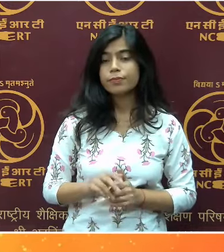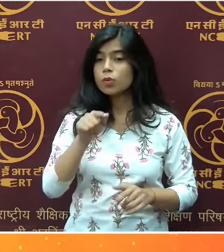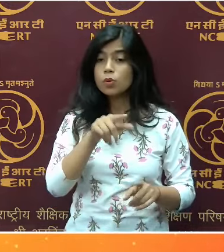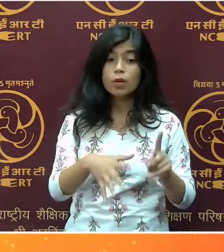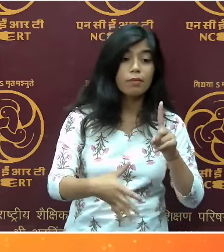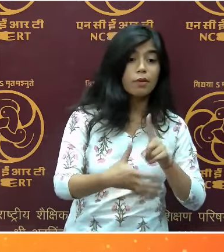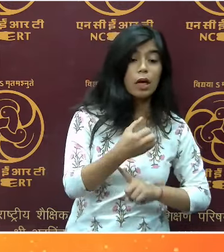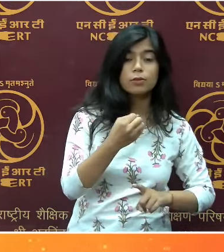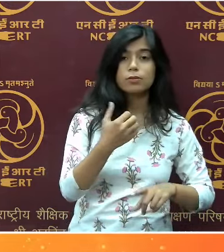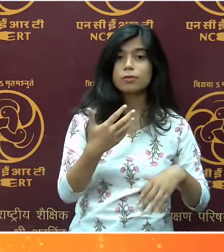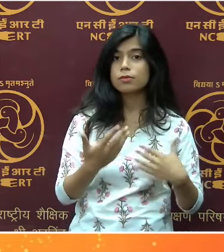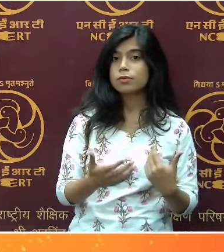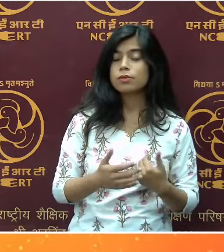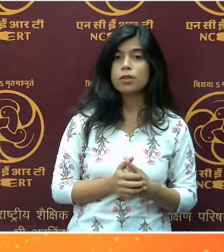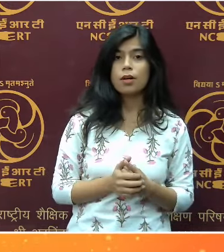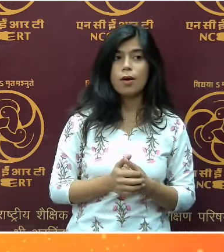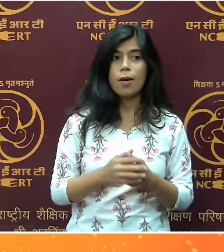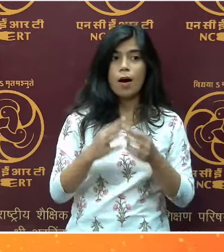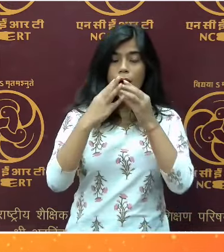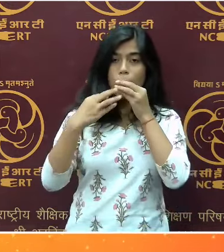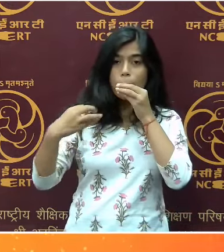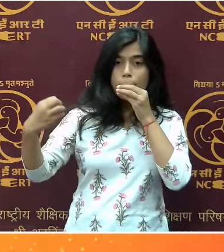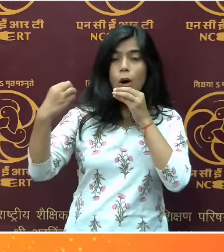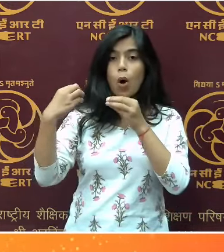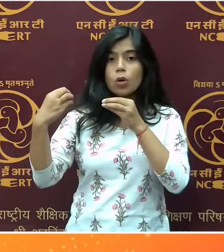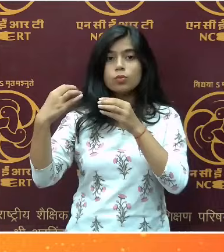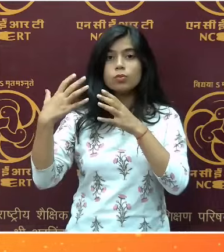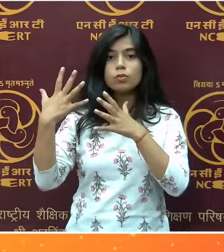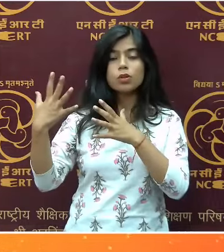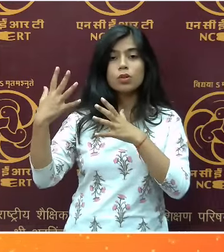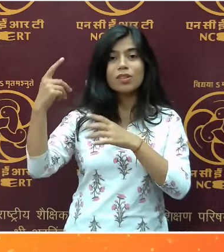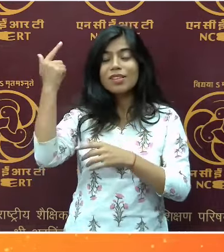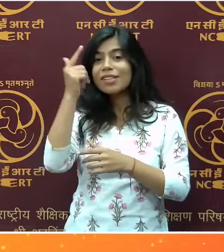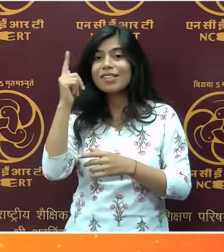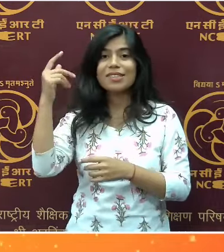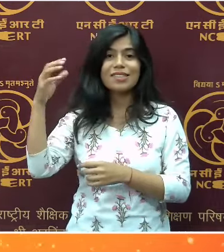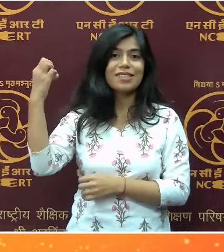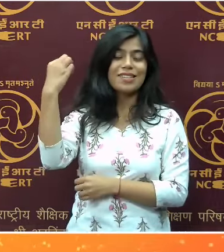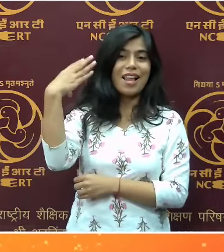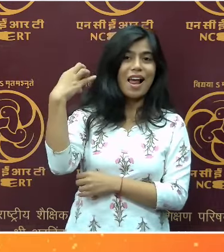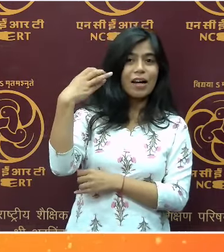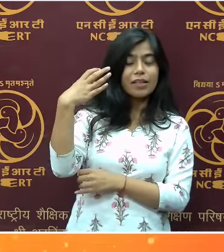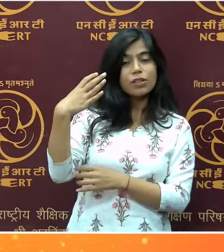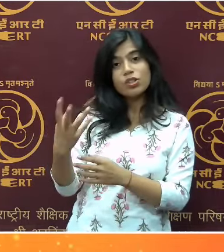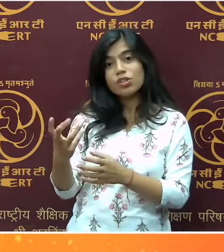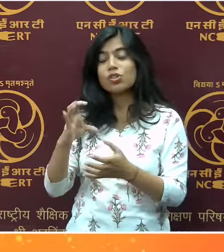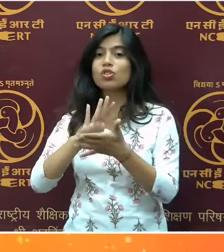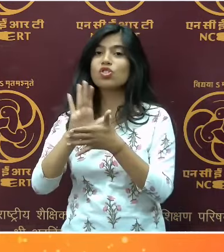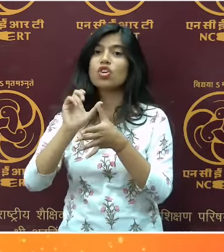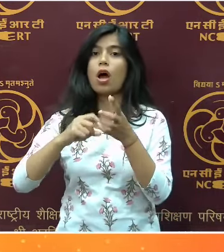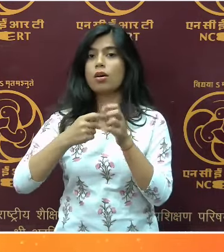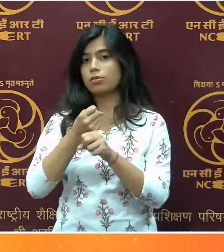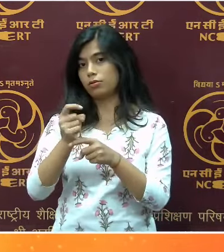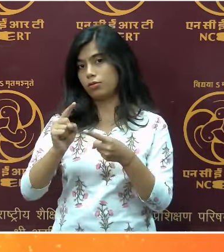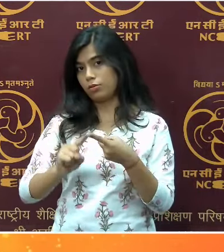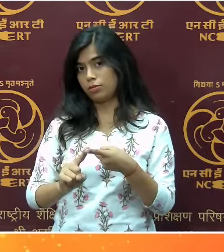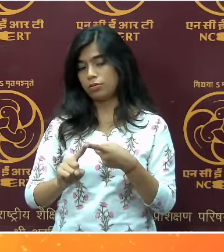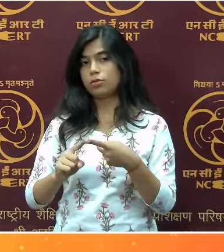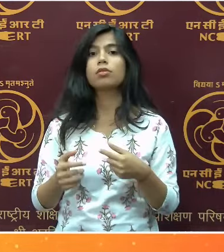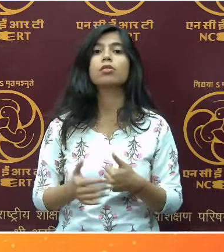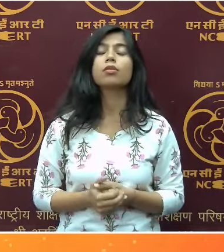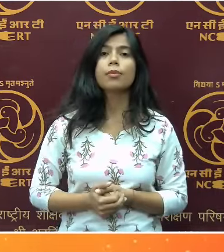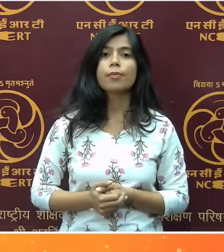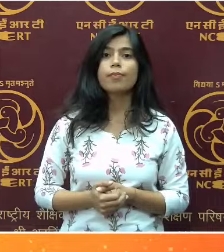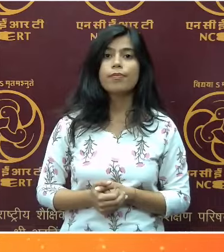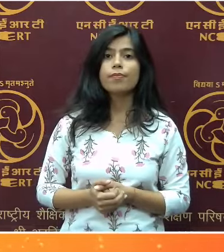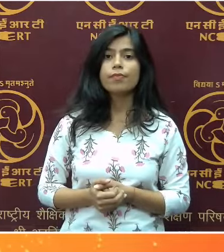that balloon is electrically charged, that is, it is charged with the electrons, and the hair